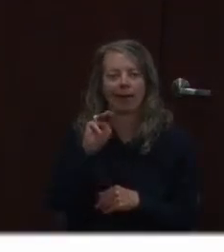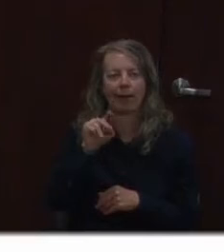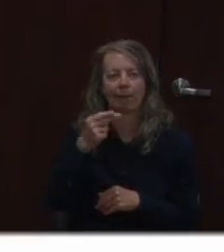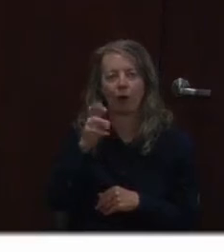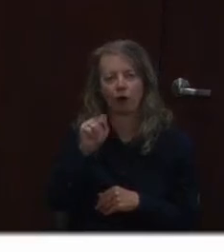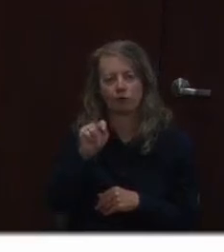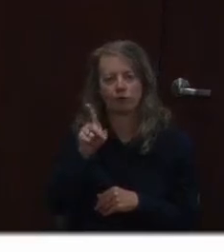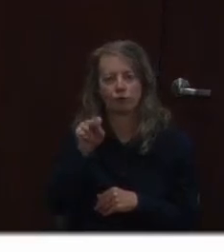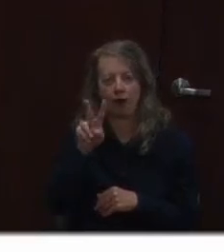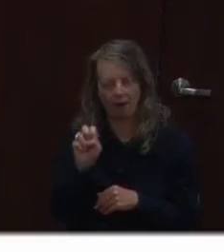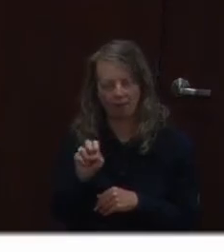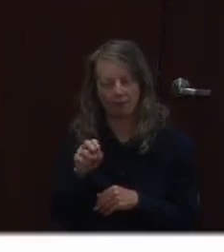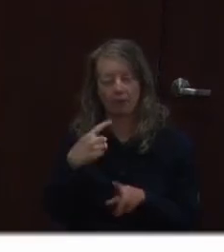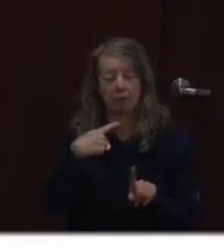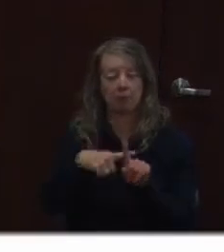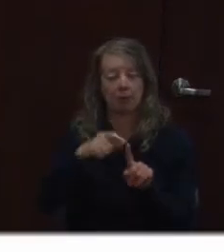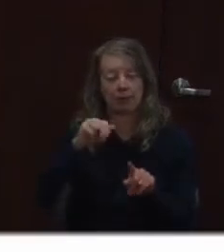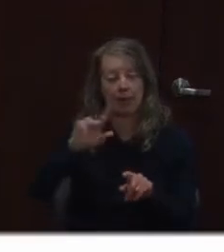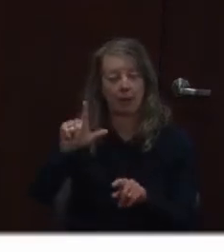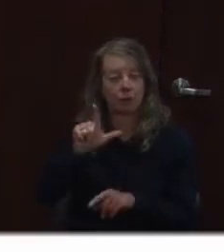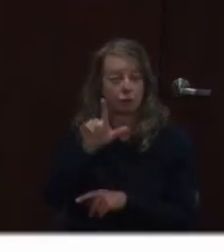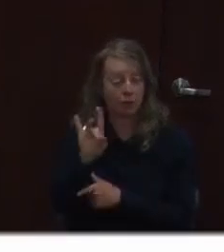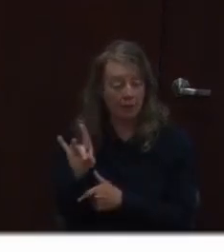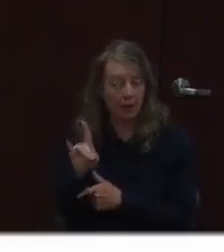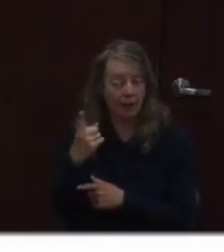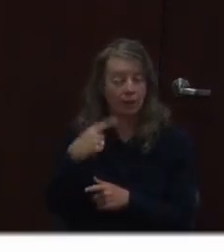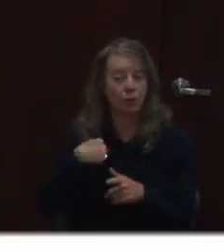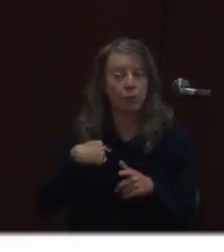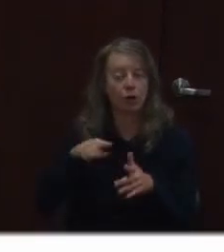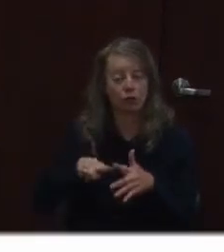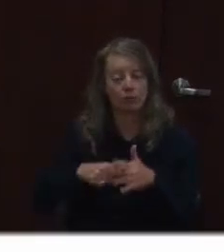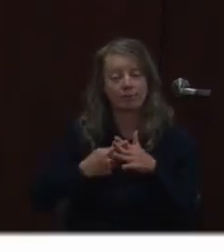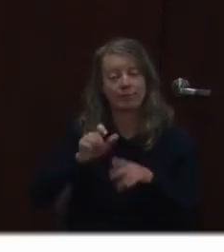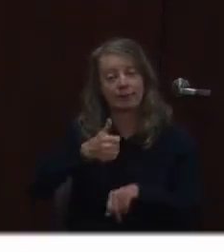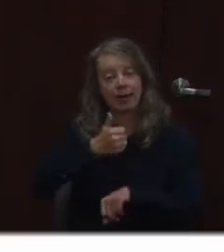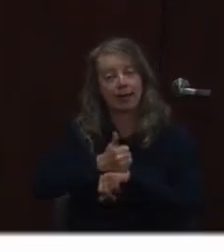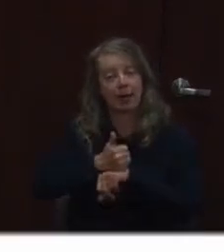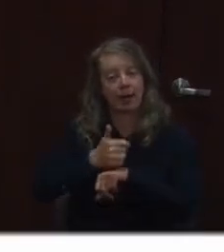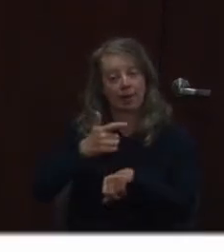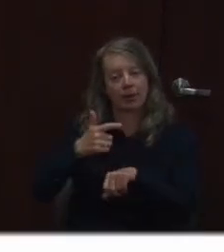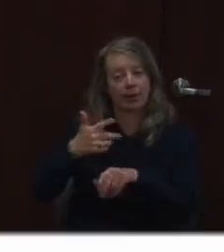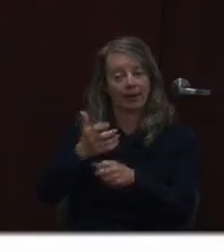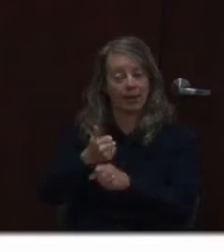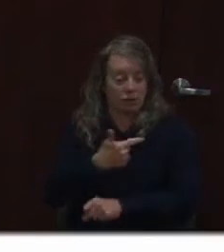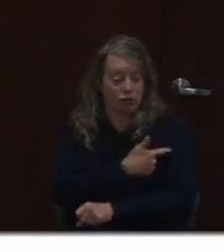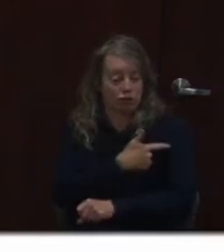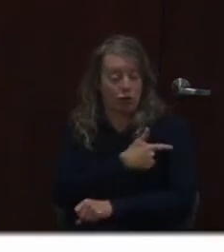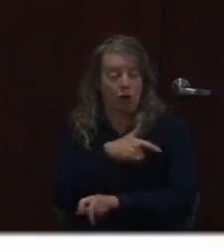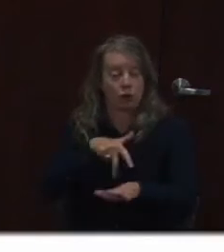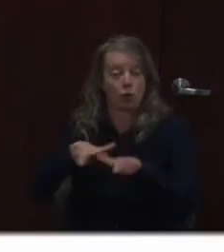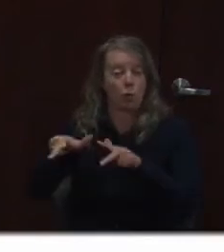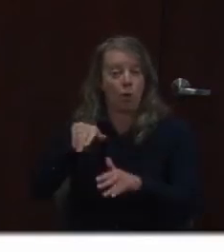beginning April 28th, we are implementing a walk-in availability for folks looking to get their vaccine when it's